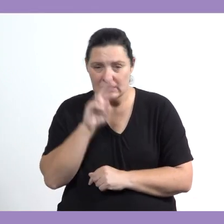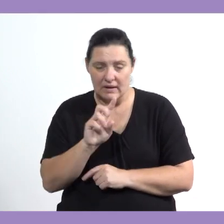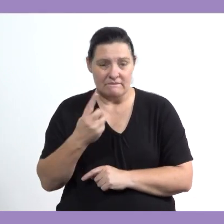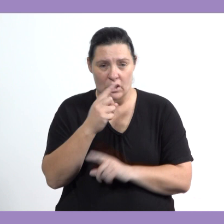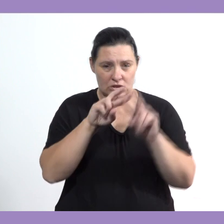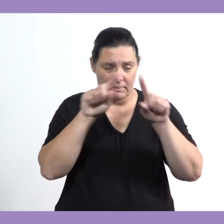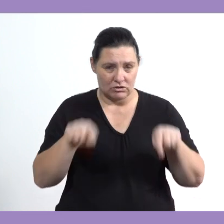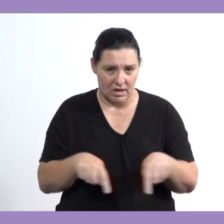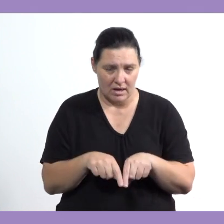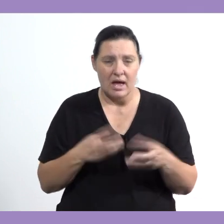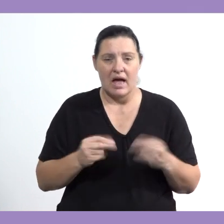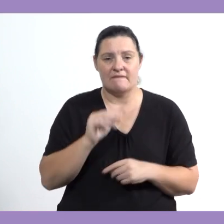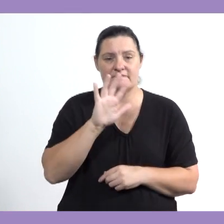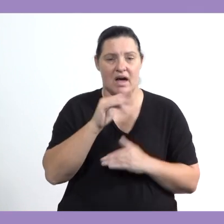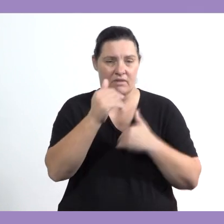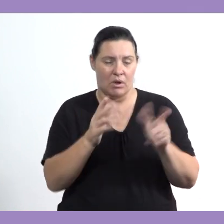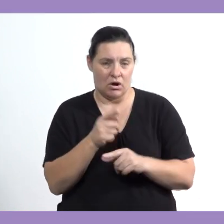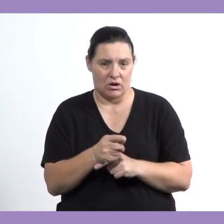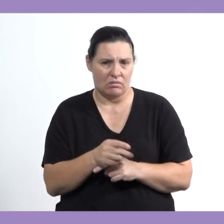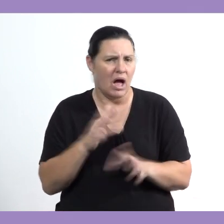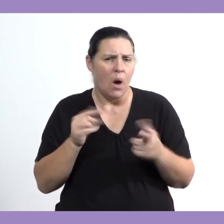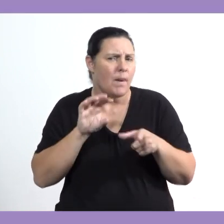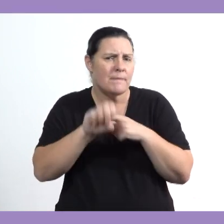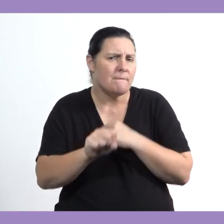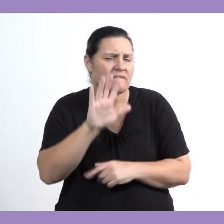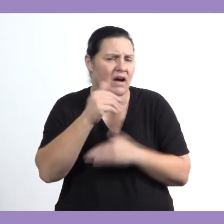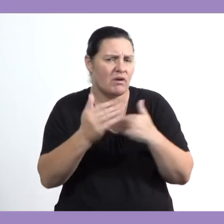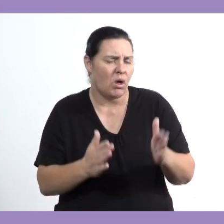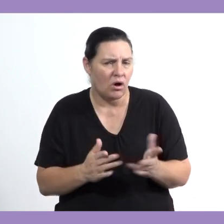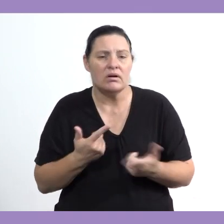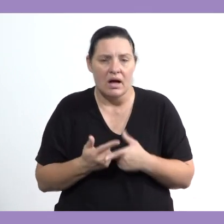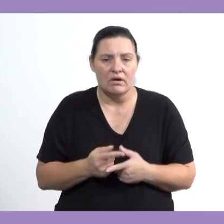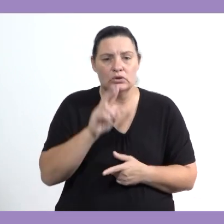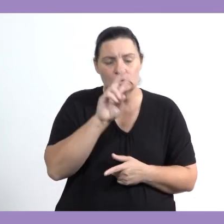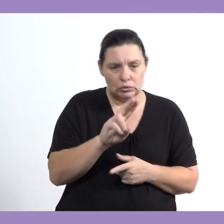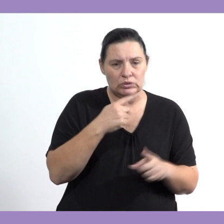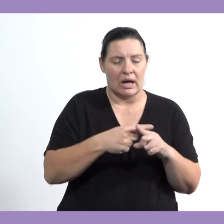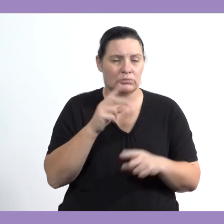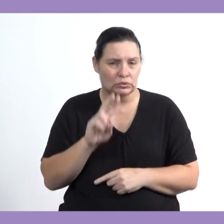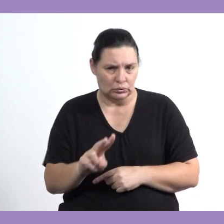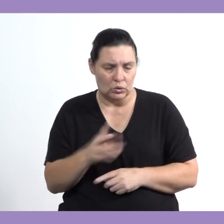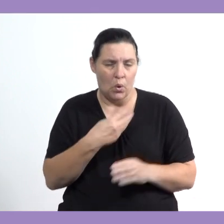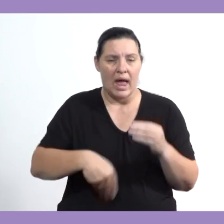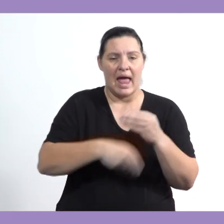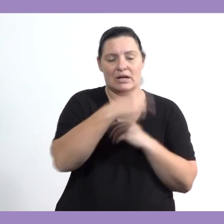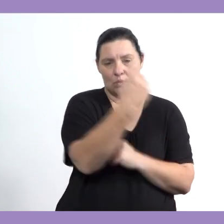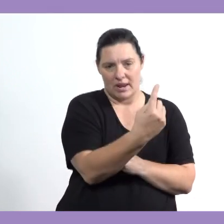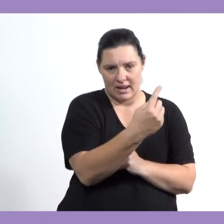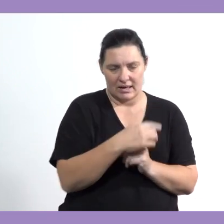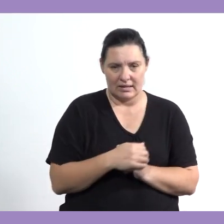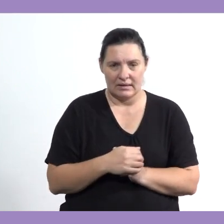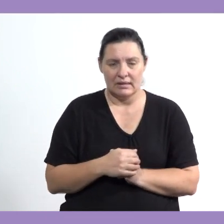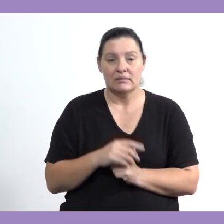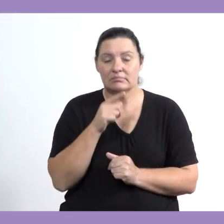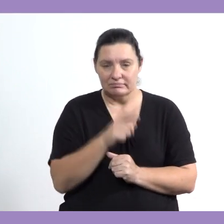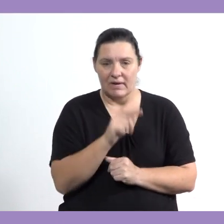as we can see, the first picture there has 5 blocks, and remember how we figured out the 5 blocks? It was 2 multiplied by 2, and we add the